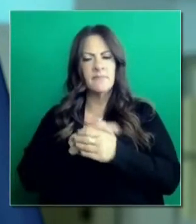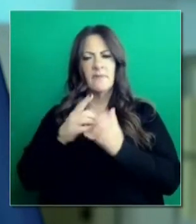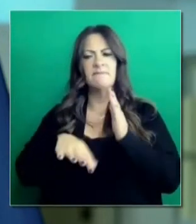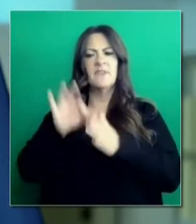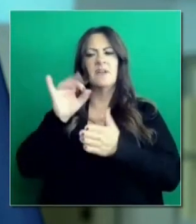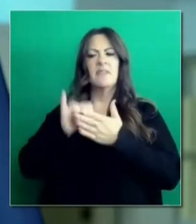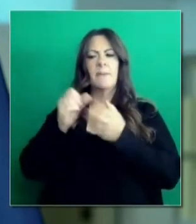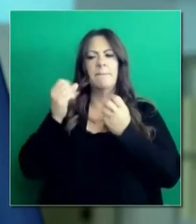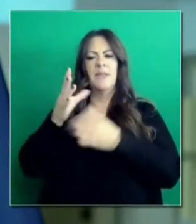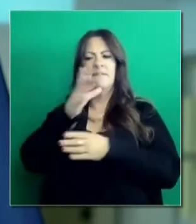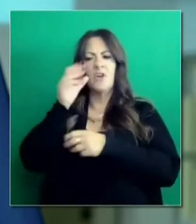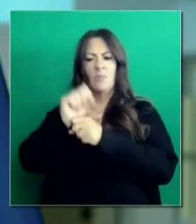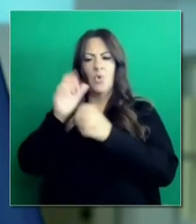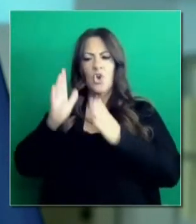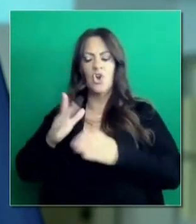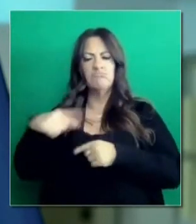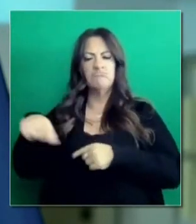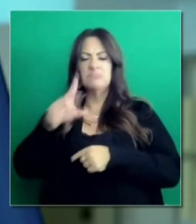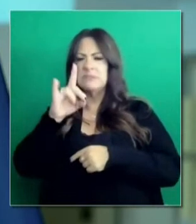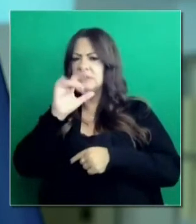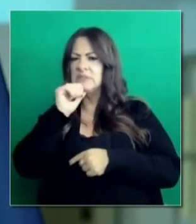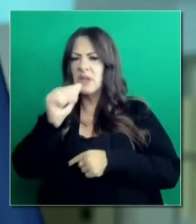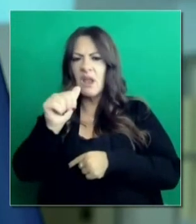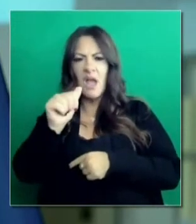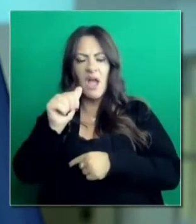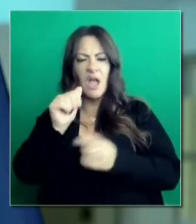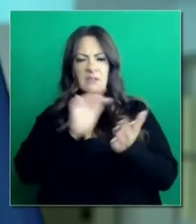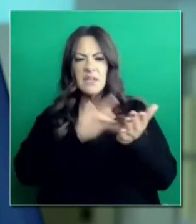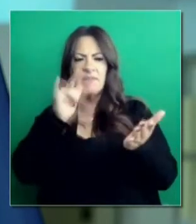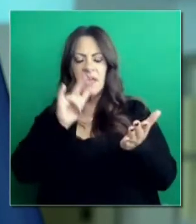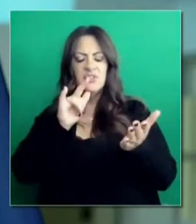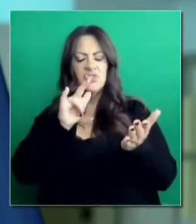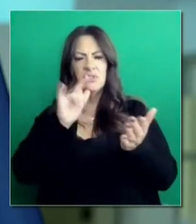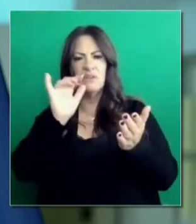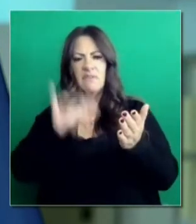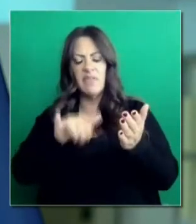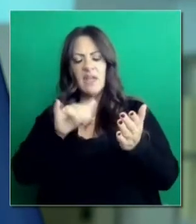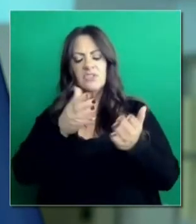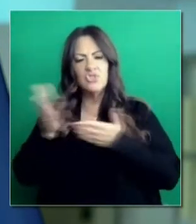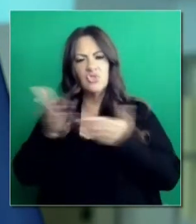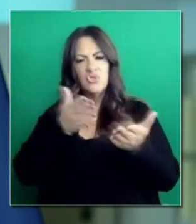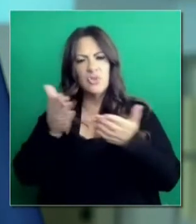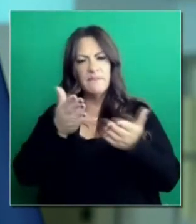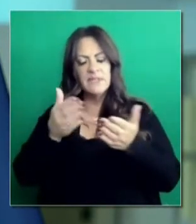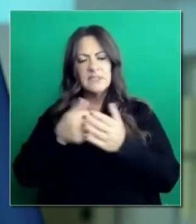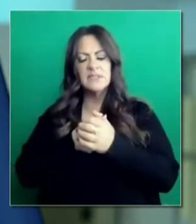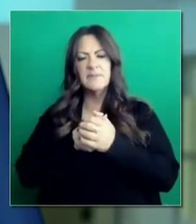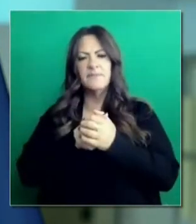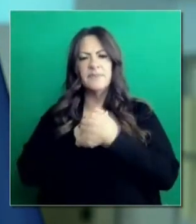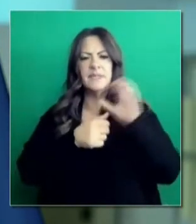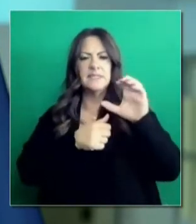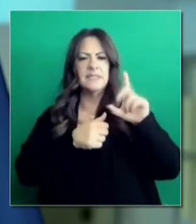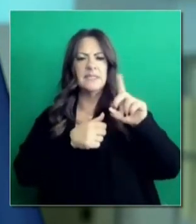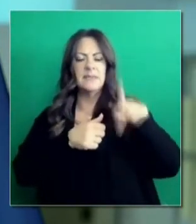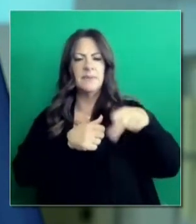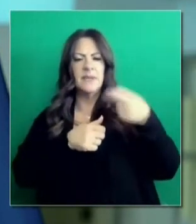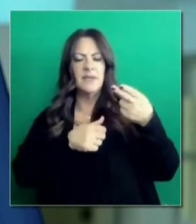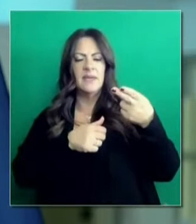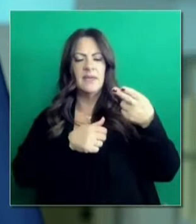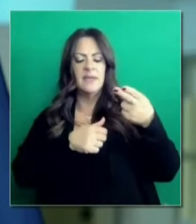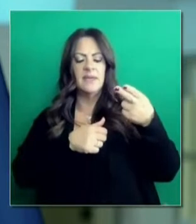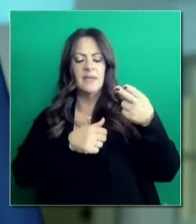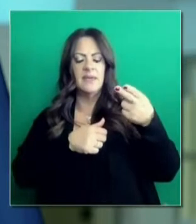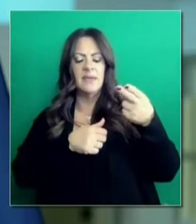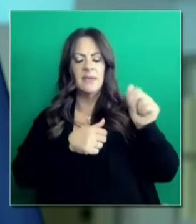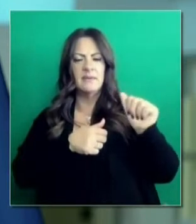have taken advantage of the rooms. As of January 11th, CDFA told me that just 107 reservations had been made. And